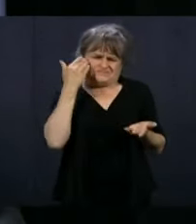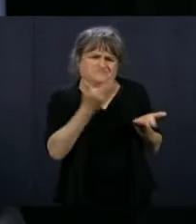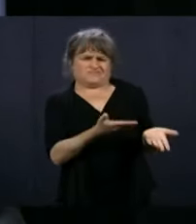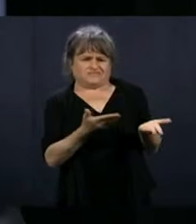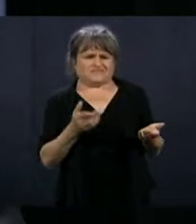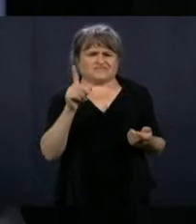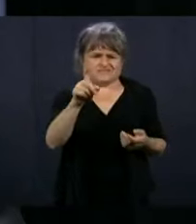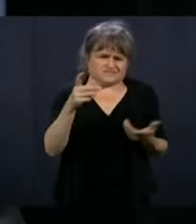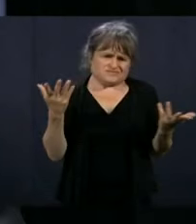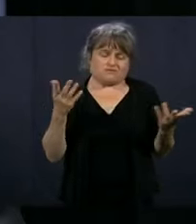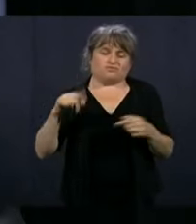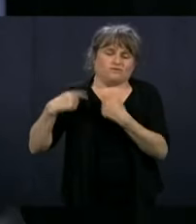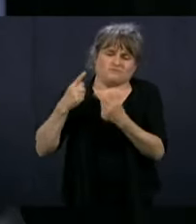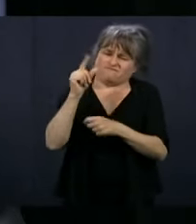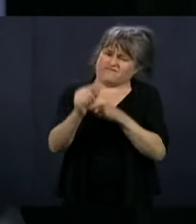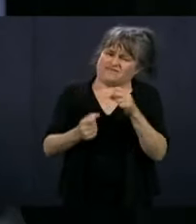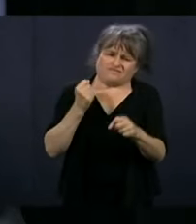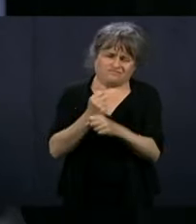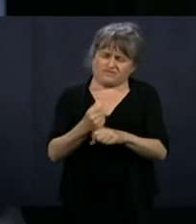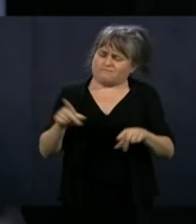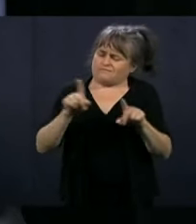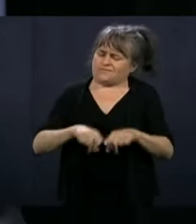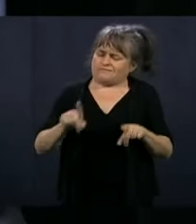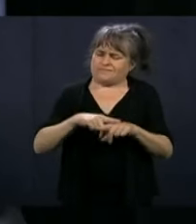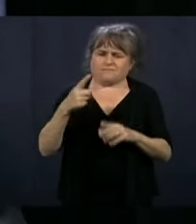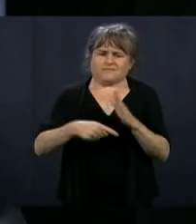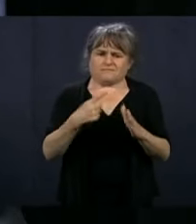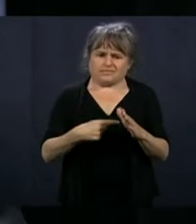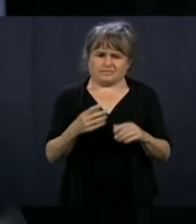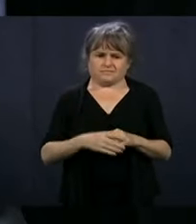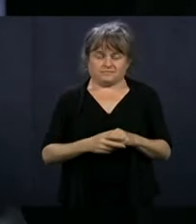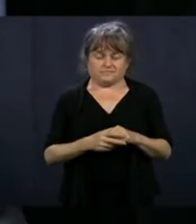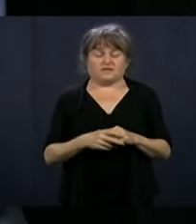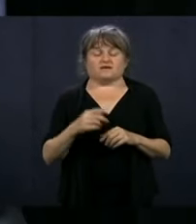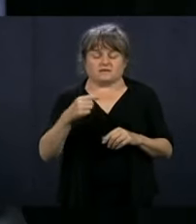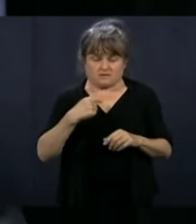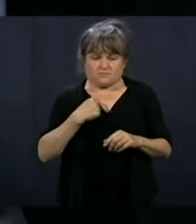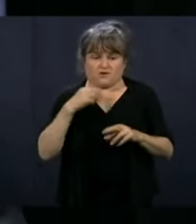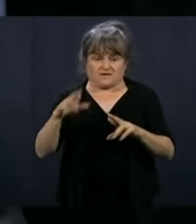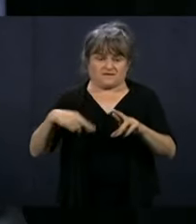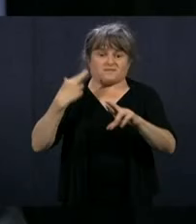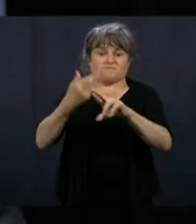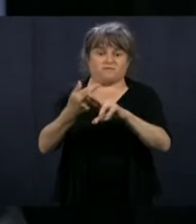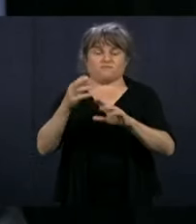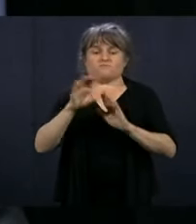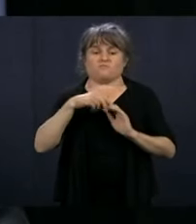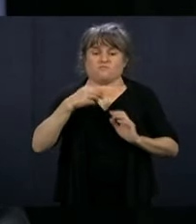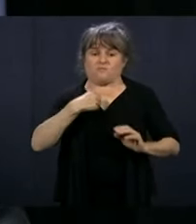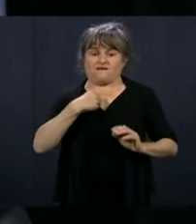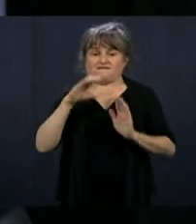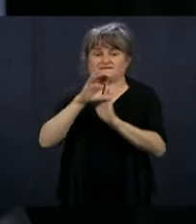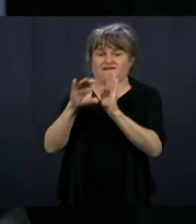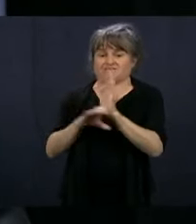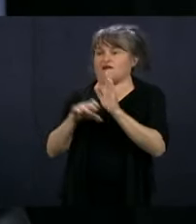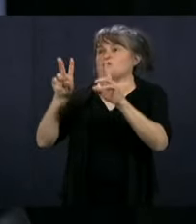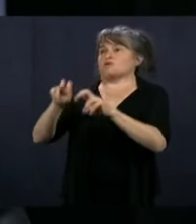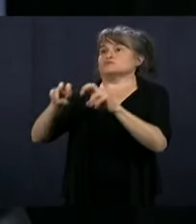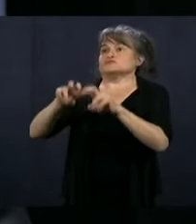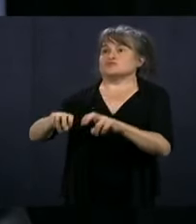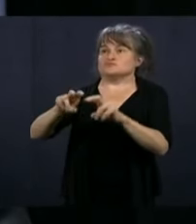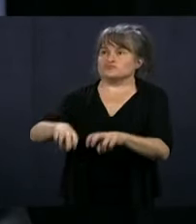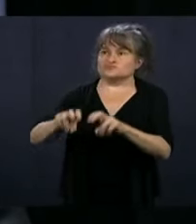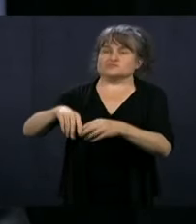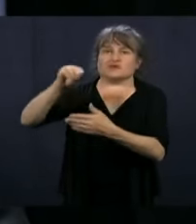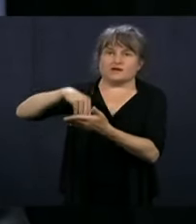objectives? Well, if you know me a little bit, you will know that I'm not somebody who likes reports and forums and committees and all